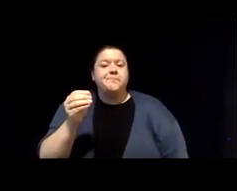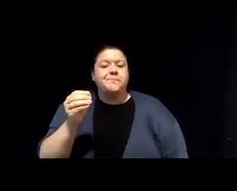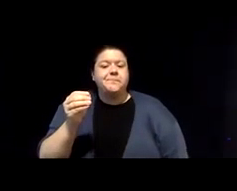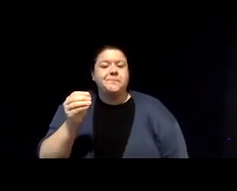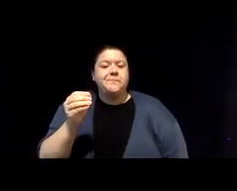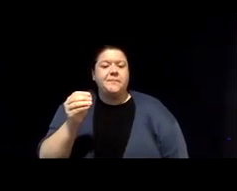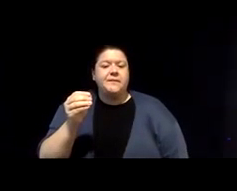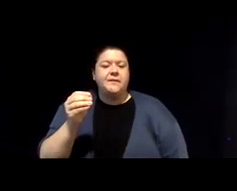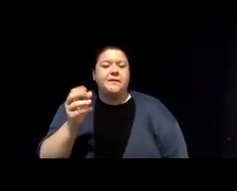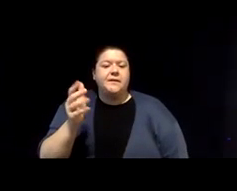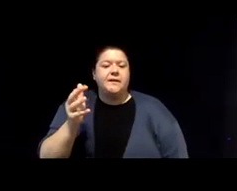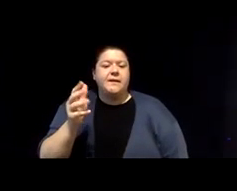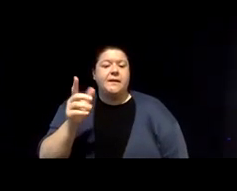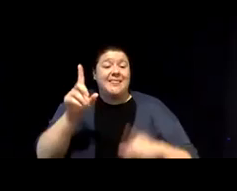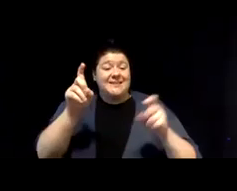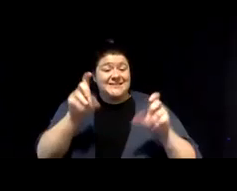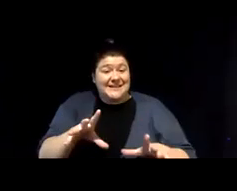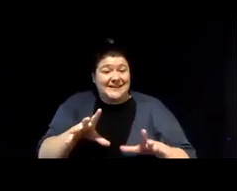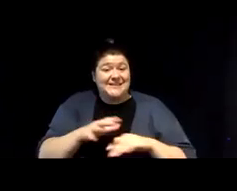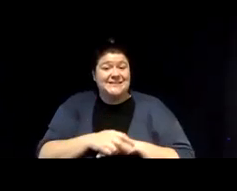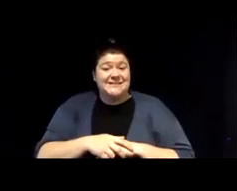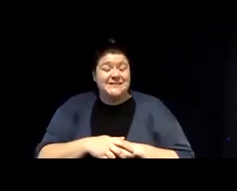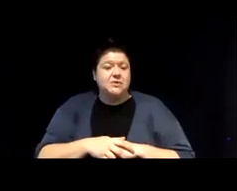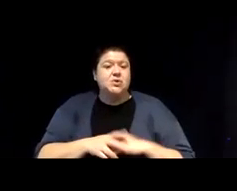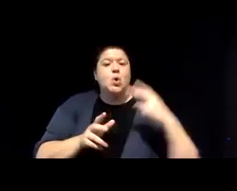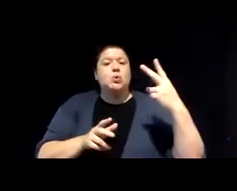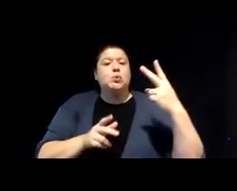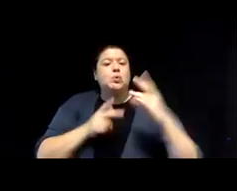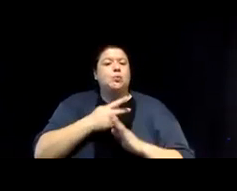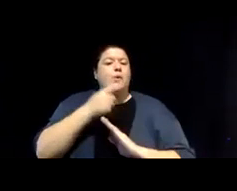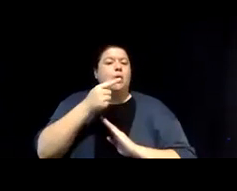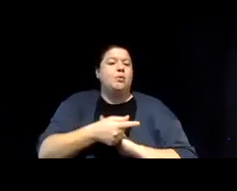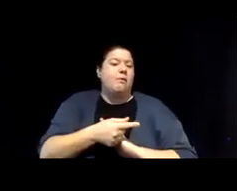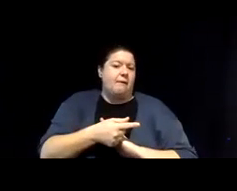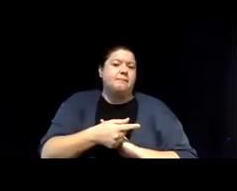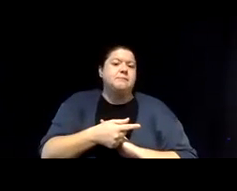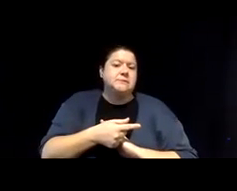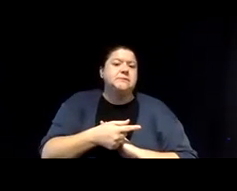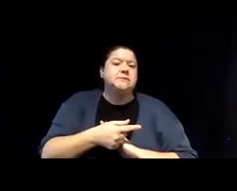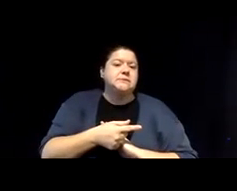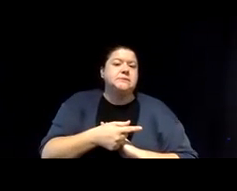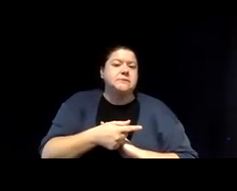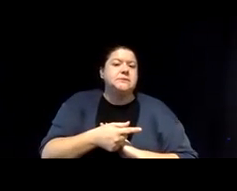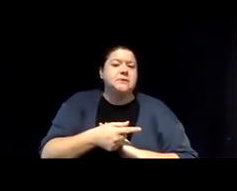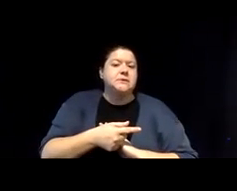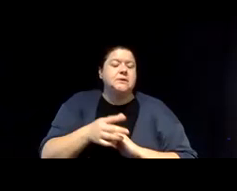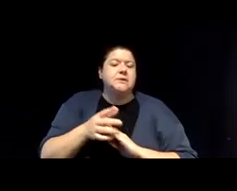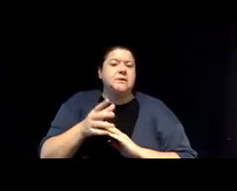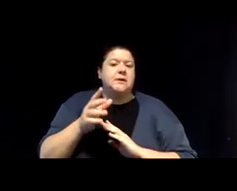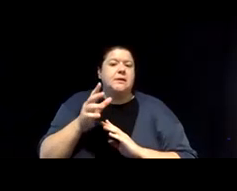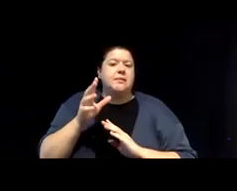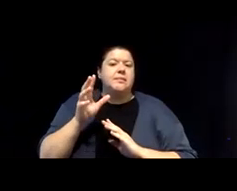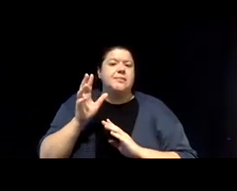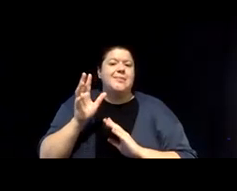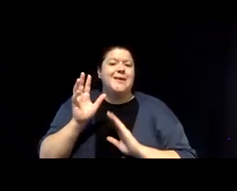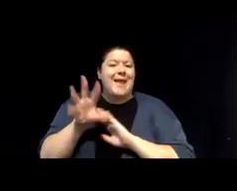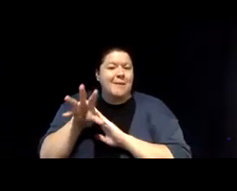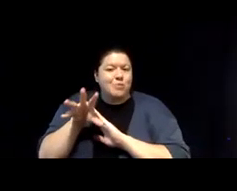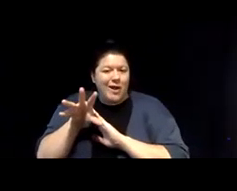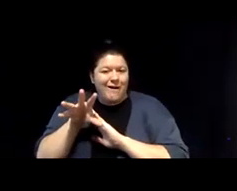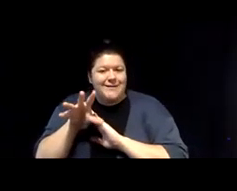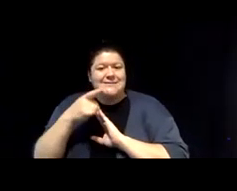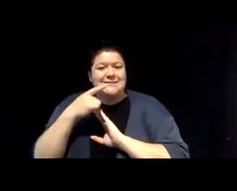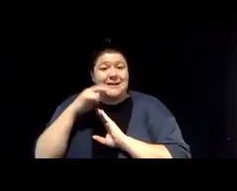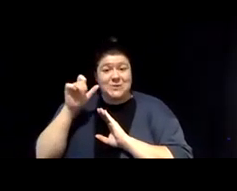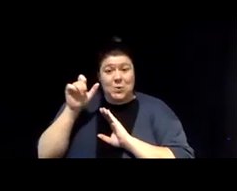the test. So there's two different programs. One is that runs the camera that says, okay, it's